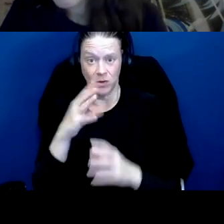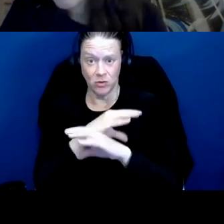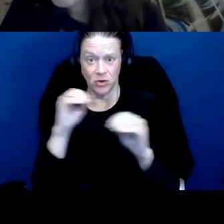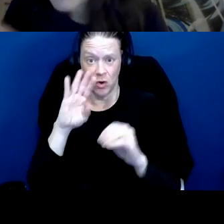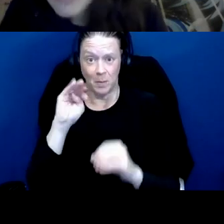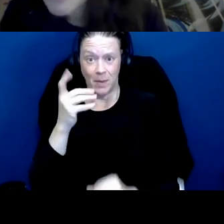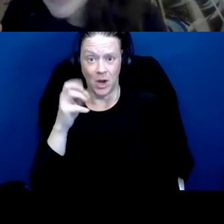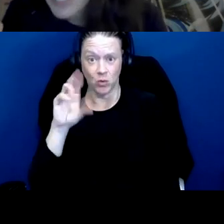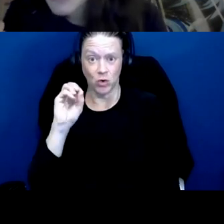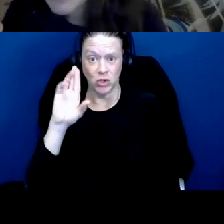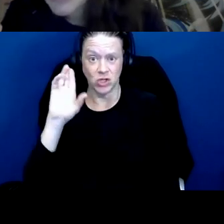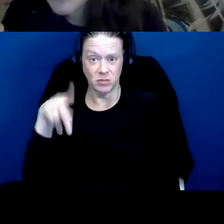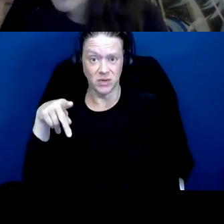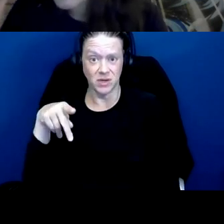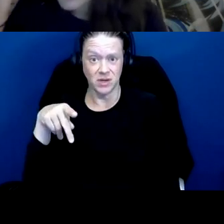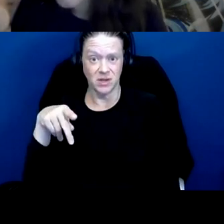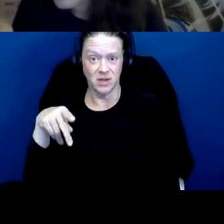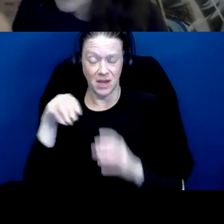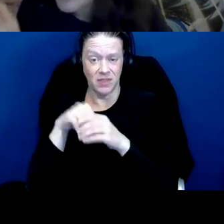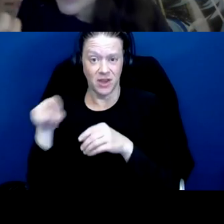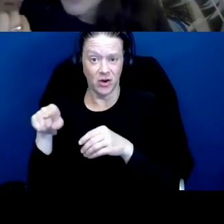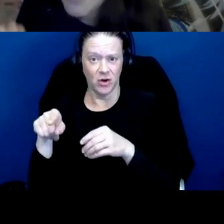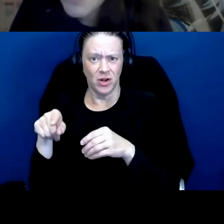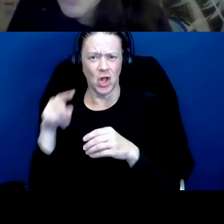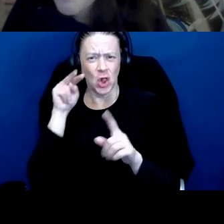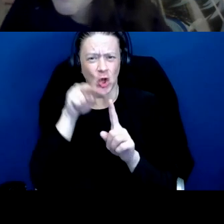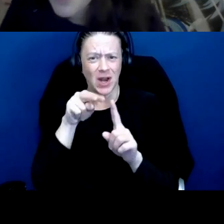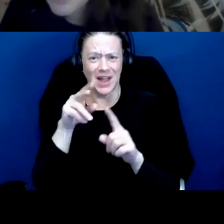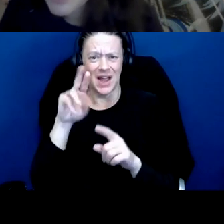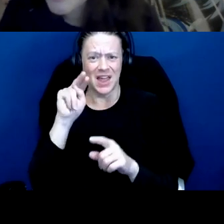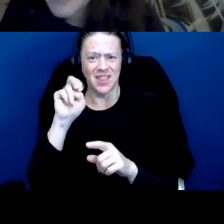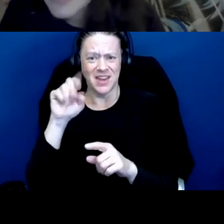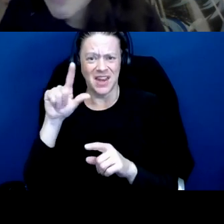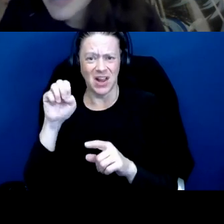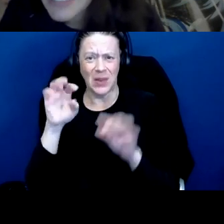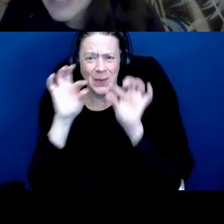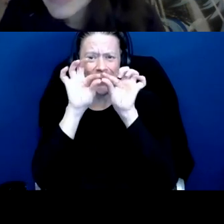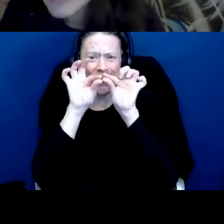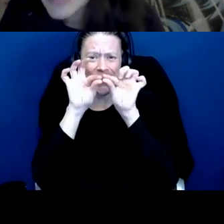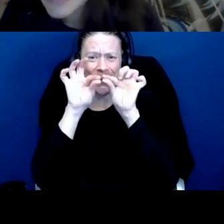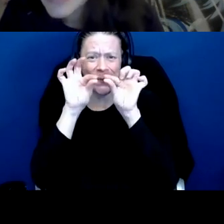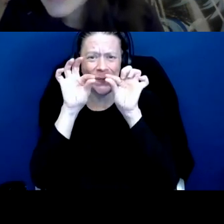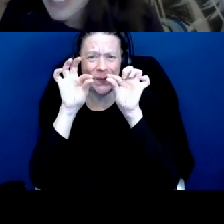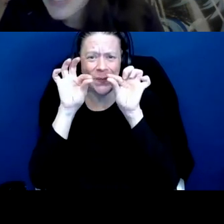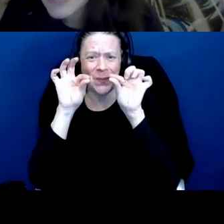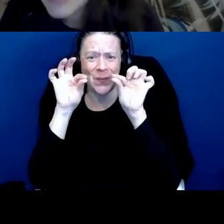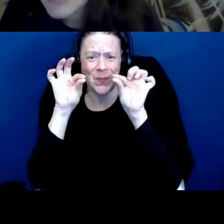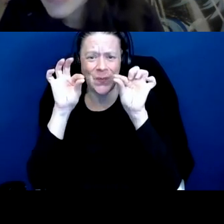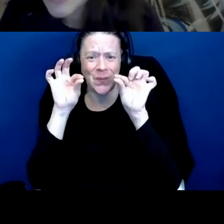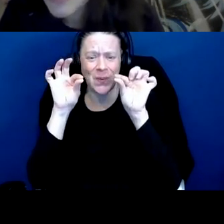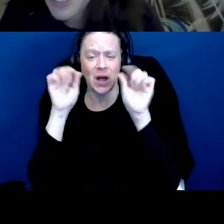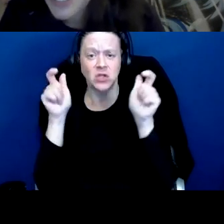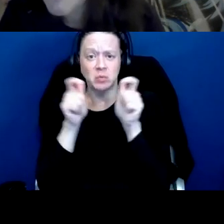vaccine, believe the size of the needle. The size of the needle they use for the COVID-19 vaccine is the teeniest,